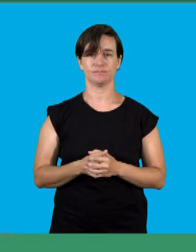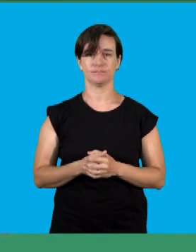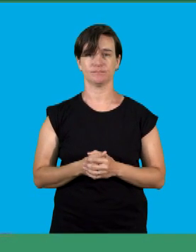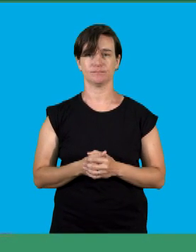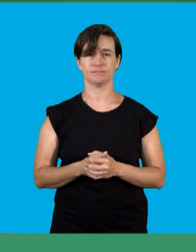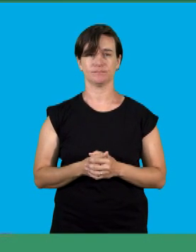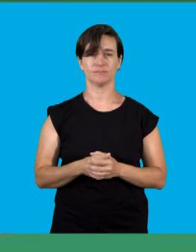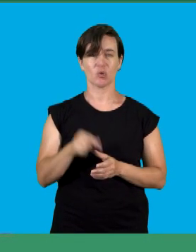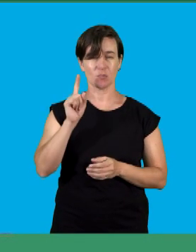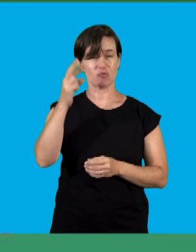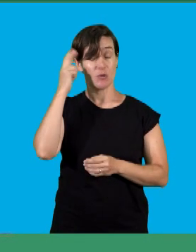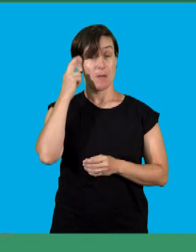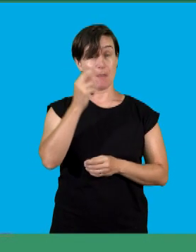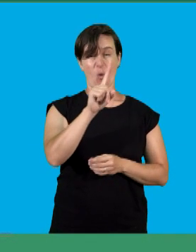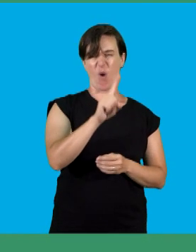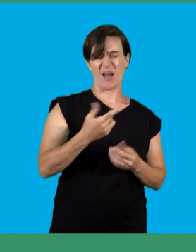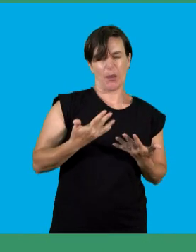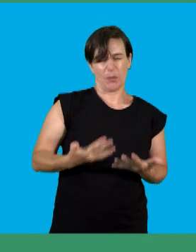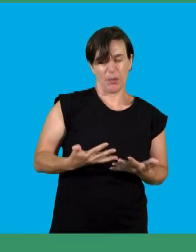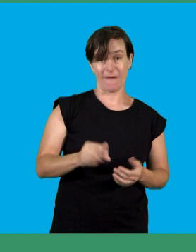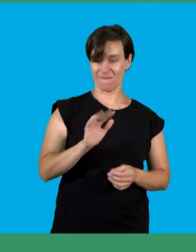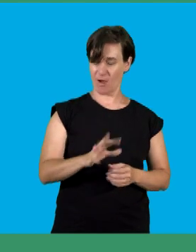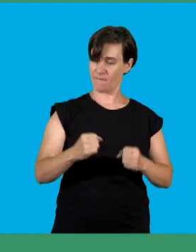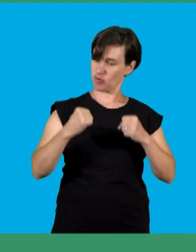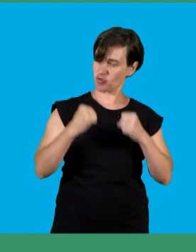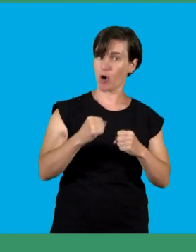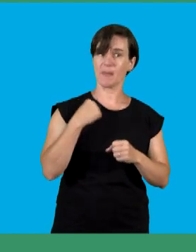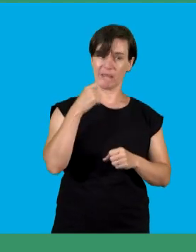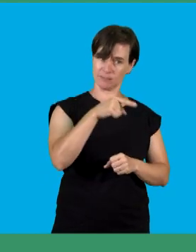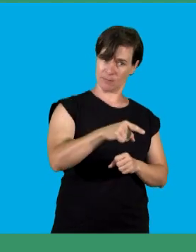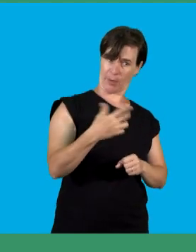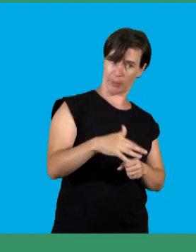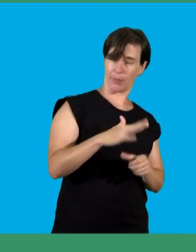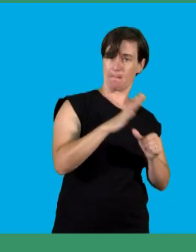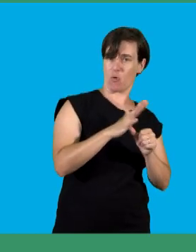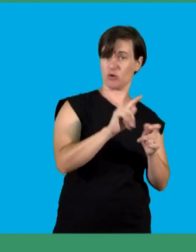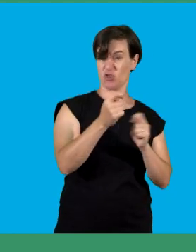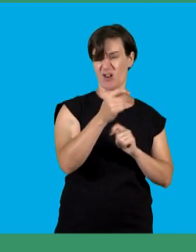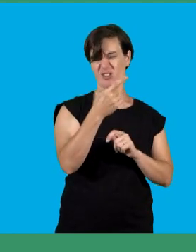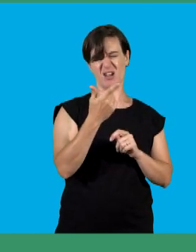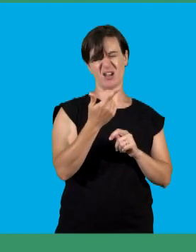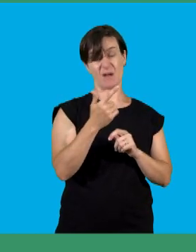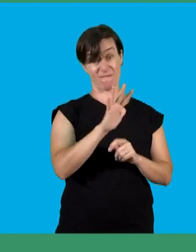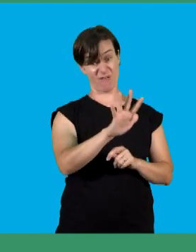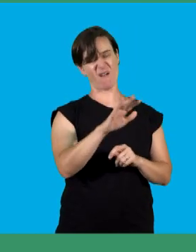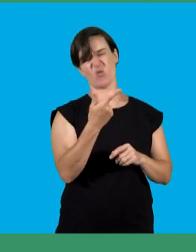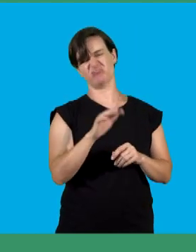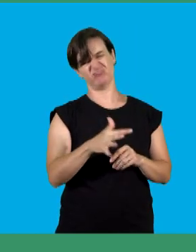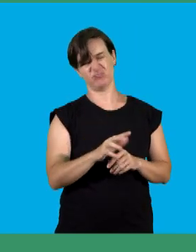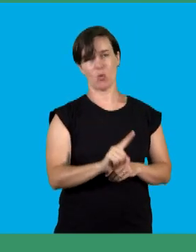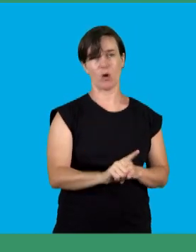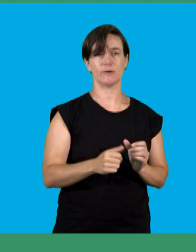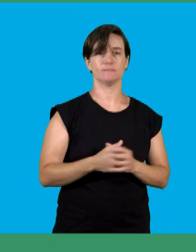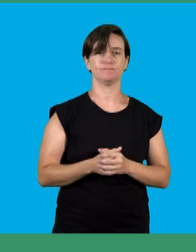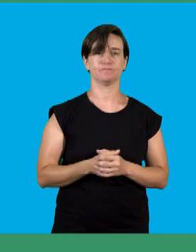5 being strong. Please have that in mind. Right, so let's continue. Determine if change is viable. If not,